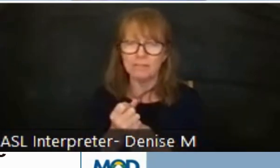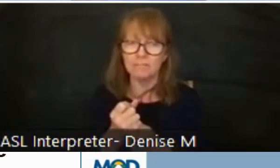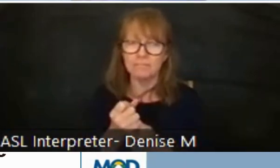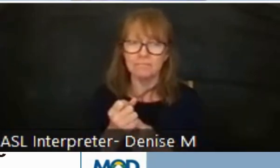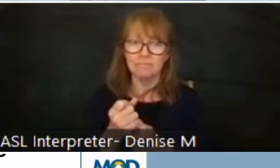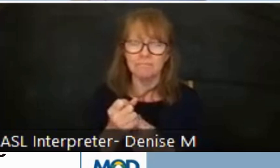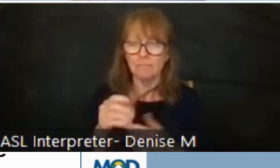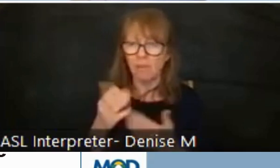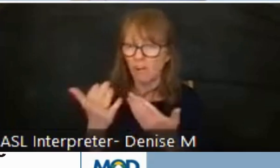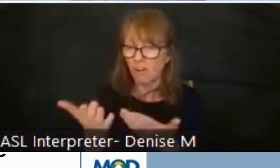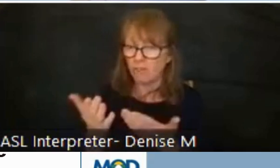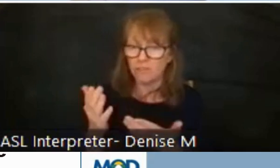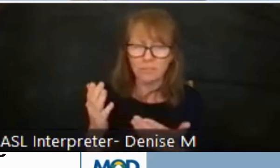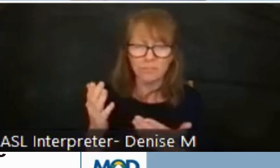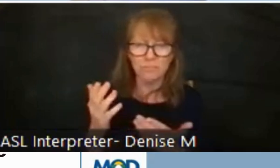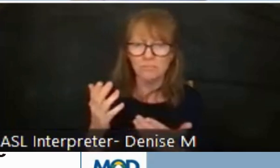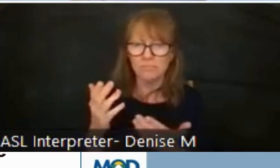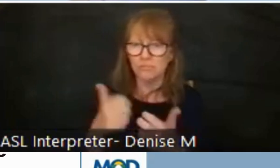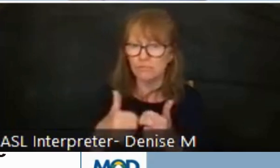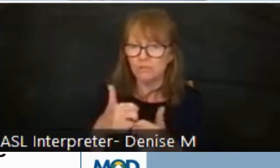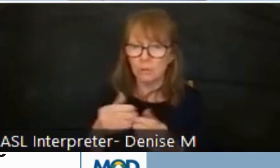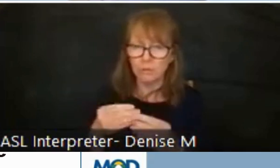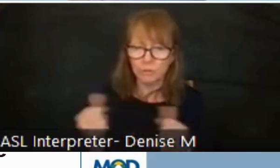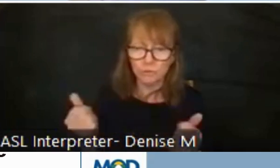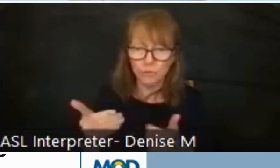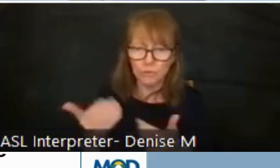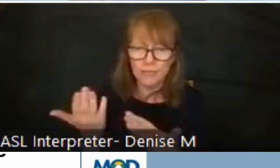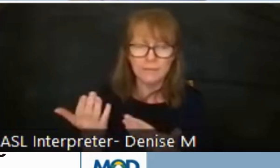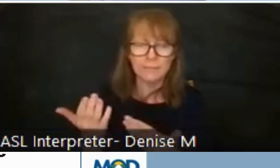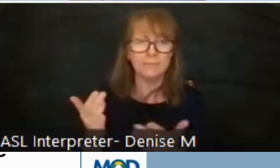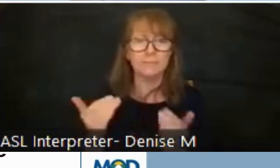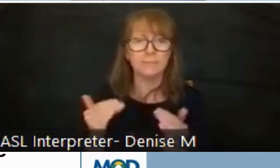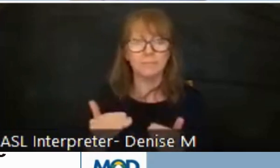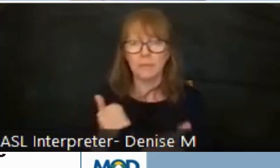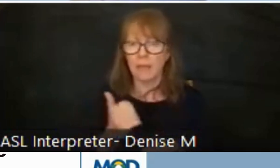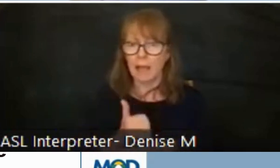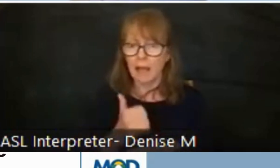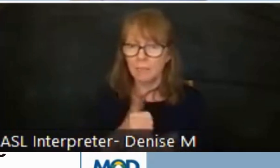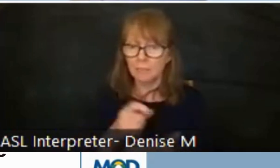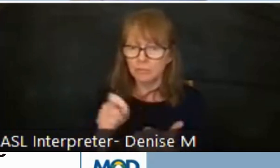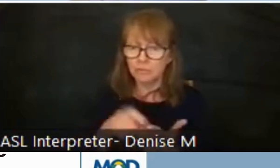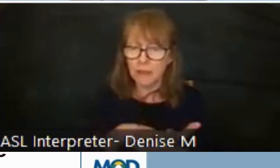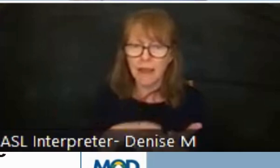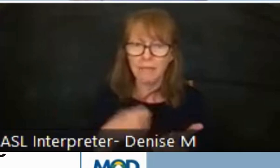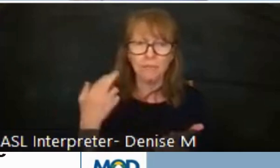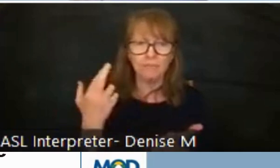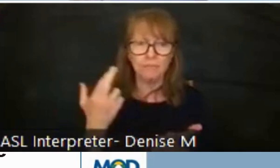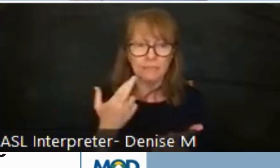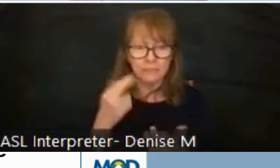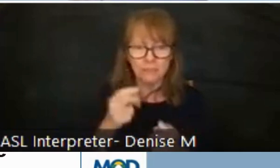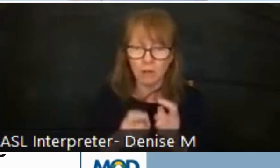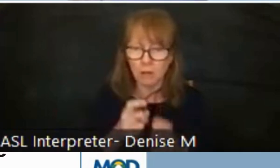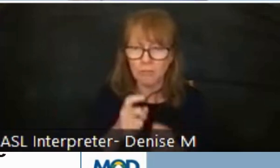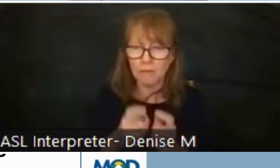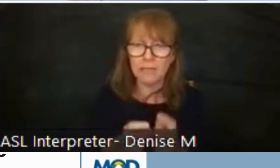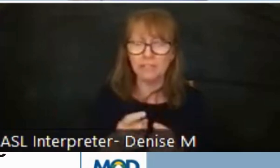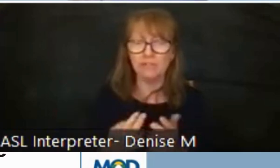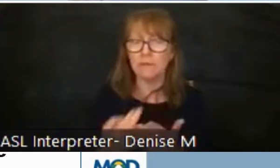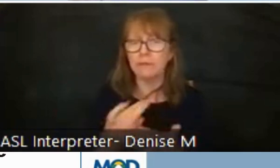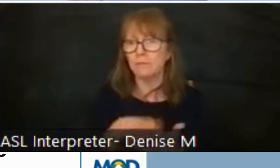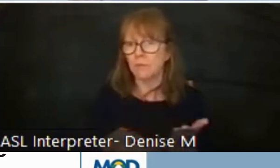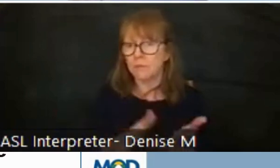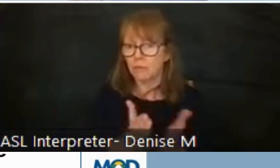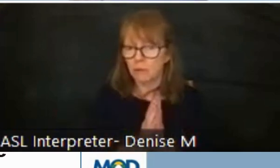provide draft or help review reasonable accommodation and reasonable modification requests. We can provide